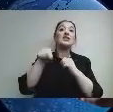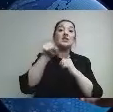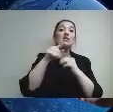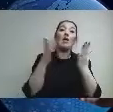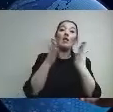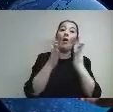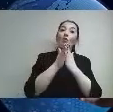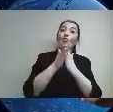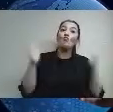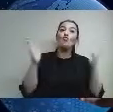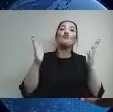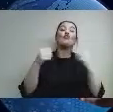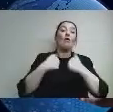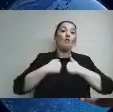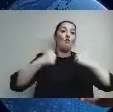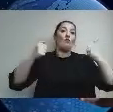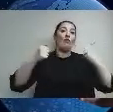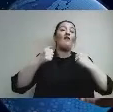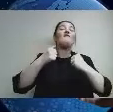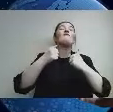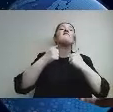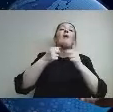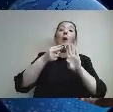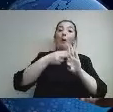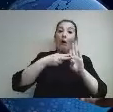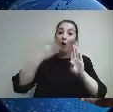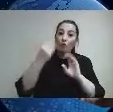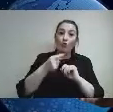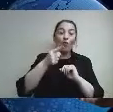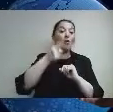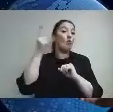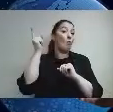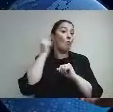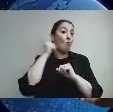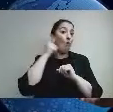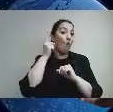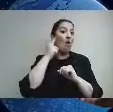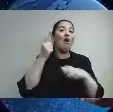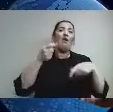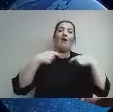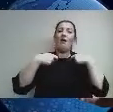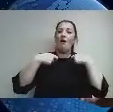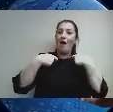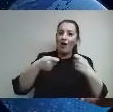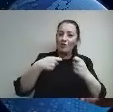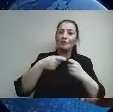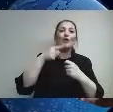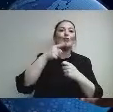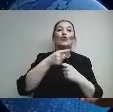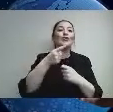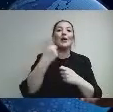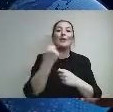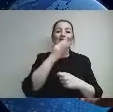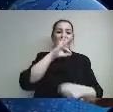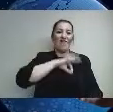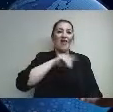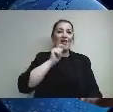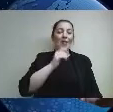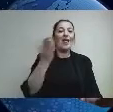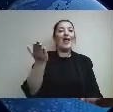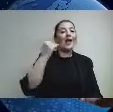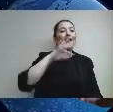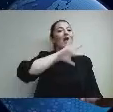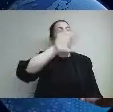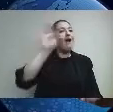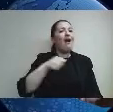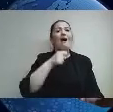popular consumption, you say, let's turn these things into a benefit too. So every consumer contributes